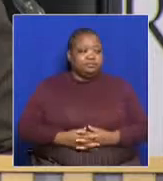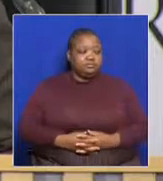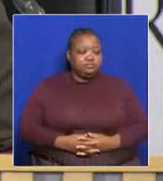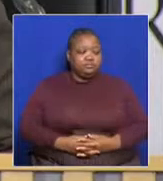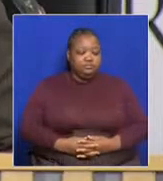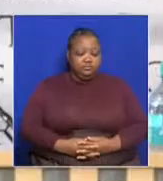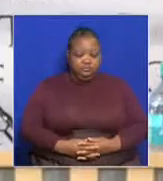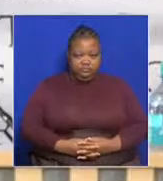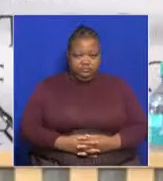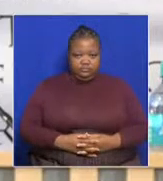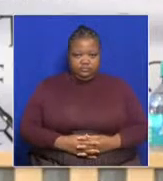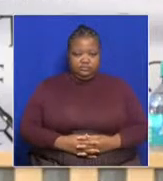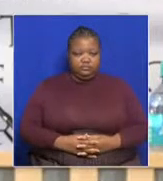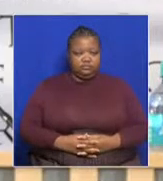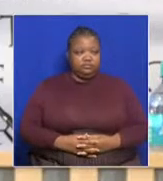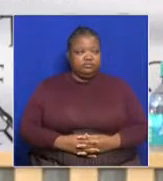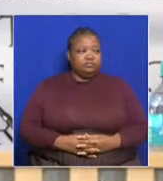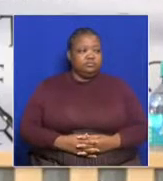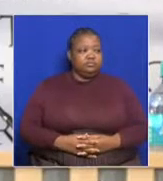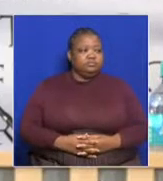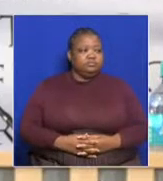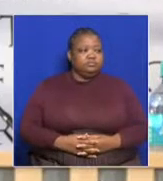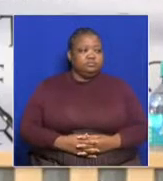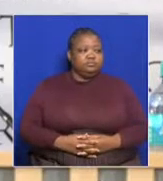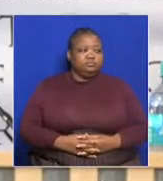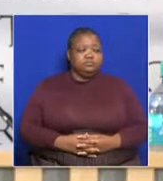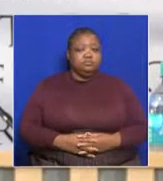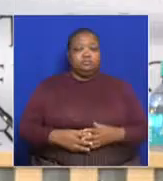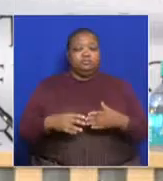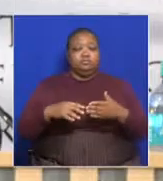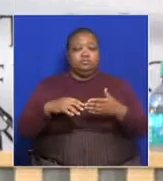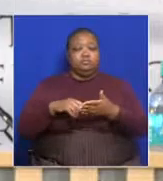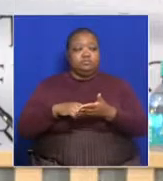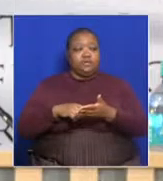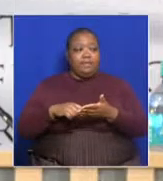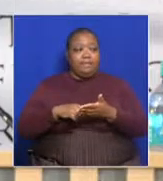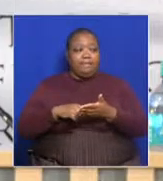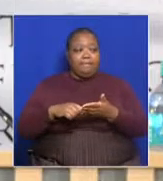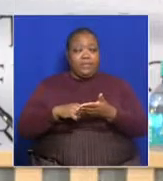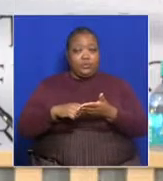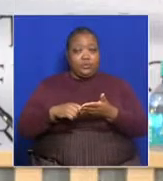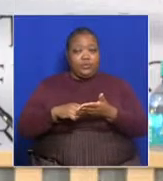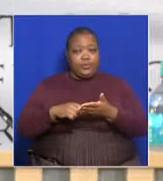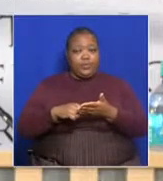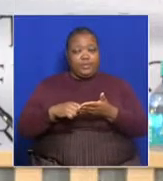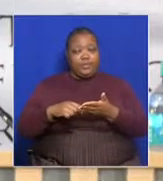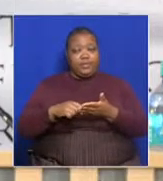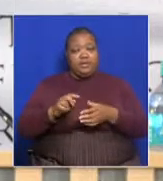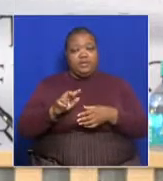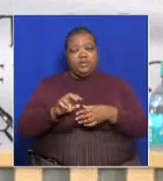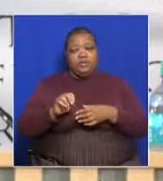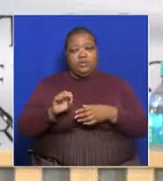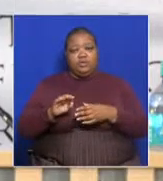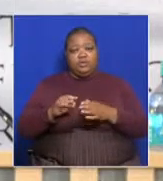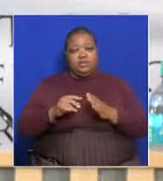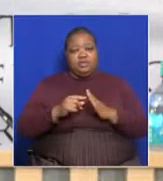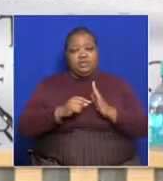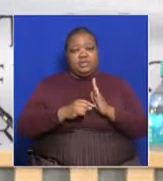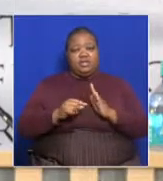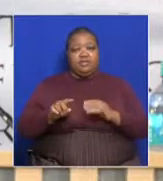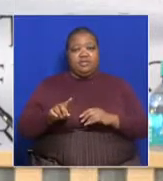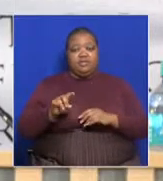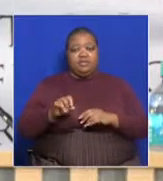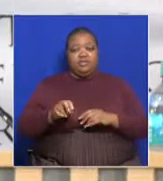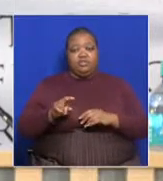You at the bottom of page 803, against the date 1st July 2021, second